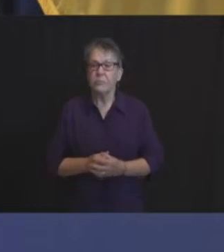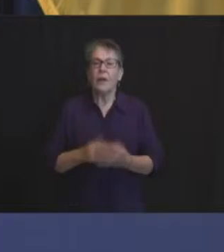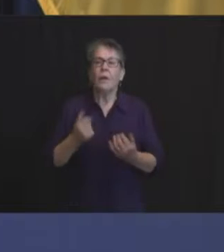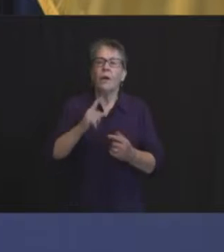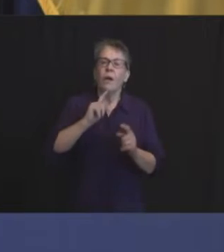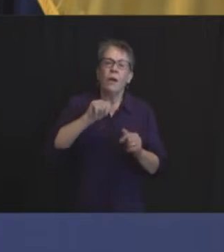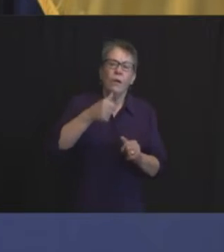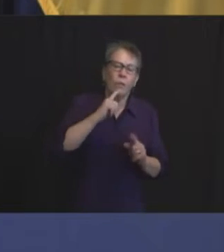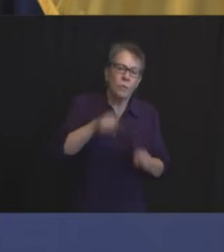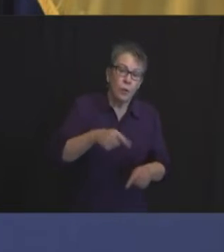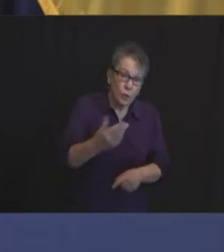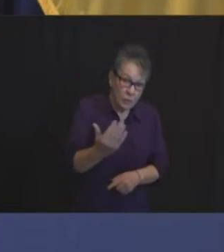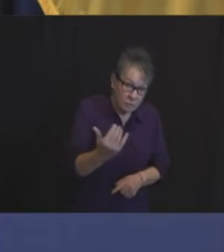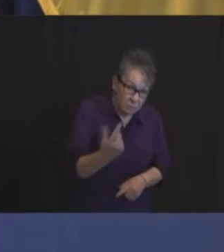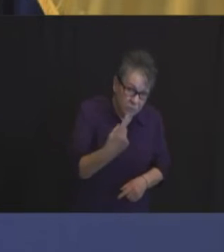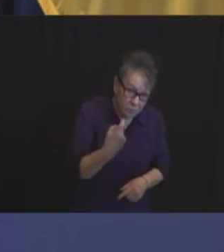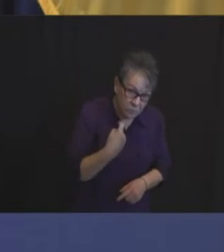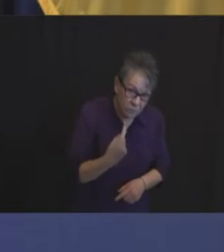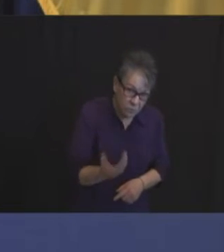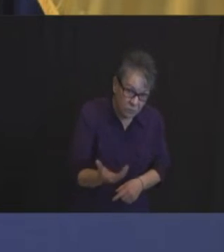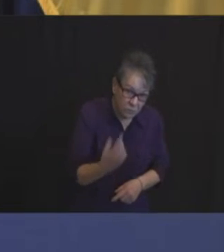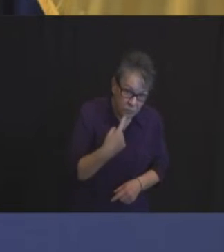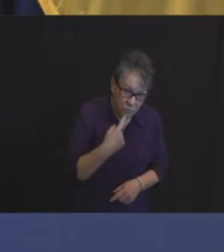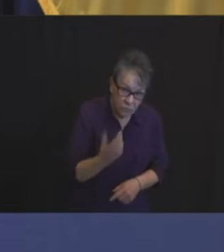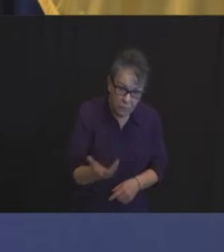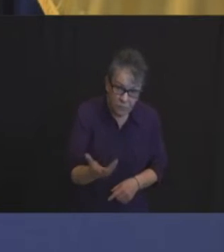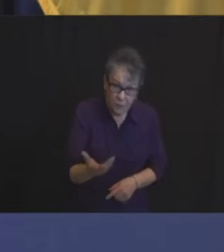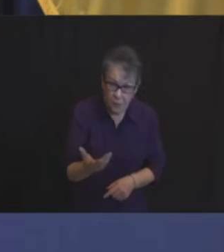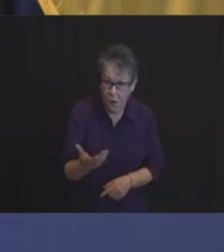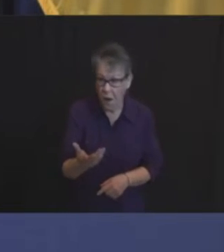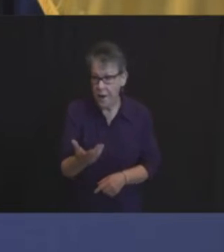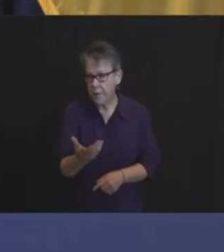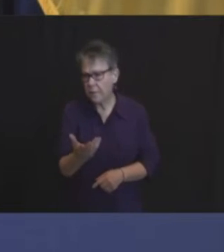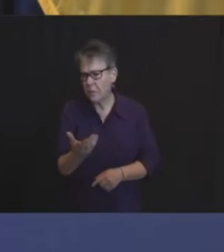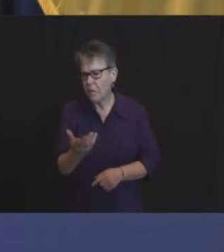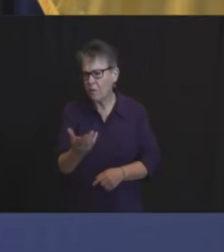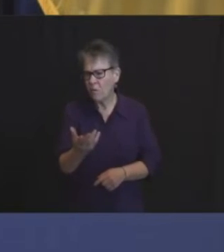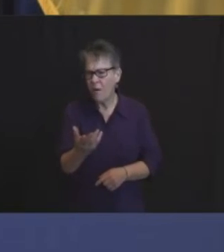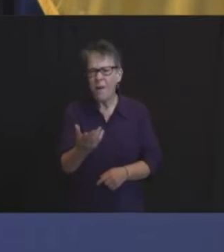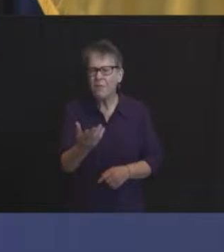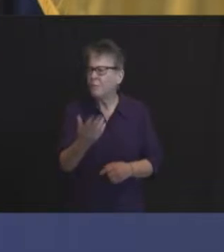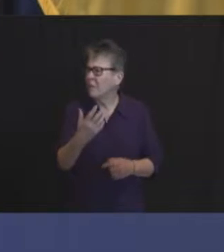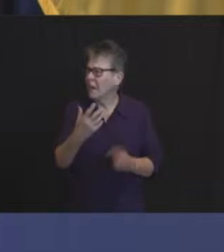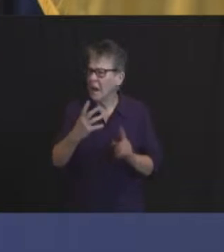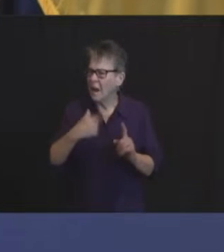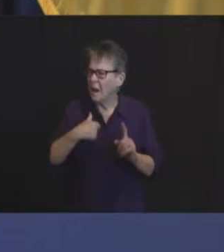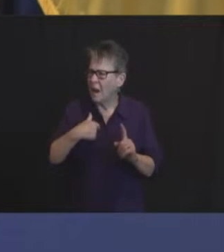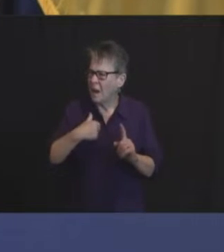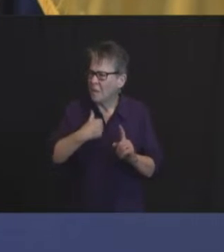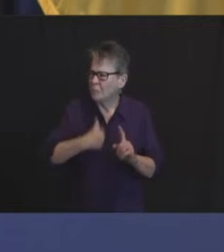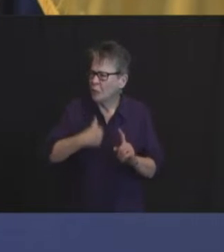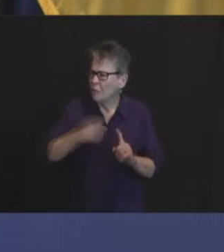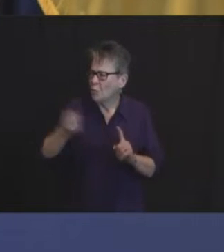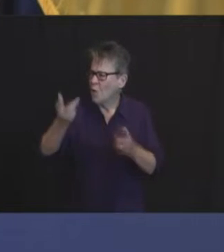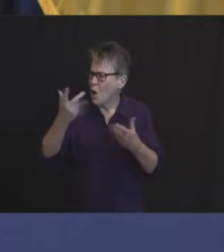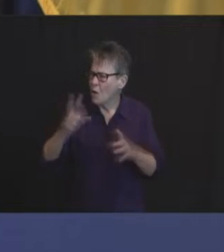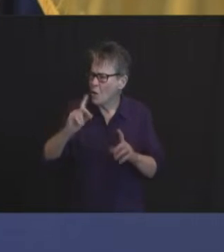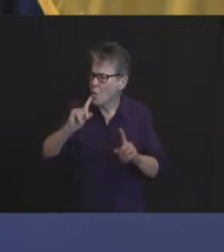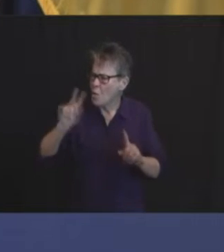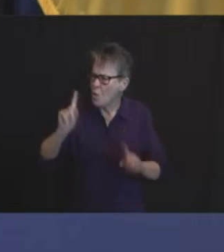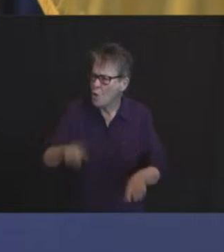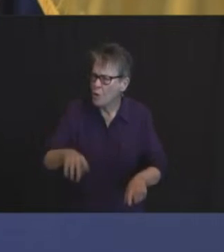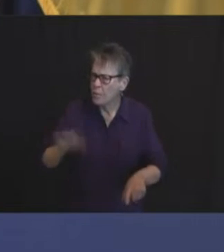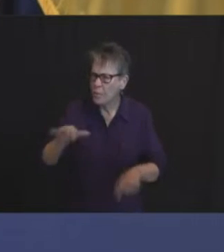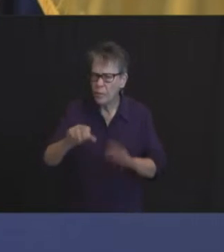afternoon, Governor. Commissioner, and I apologize if this is kind of what you were just answering, but does the state have a breakdown of exactly how many people are on that 1B group, such as how